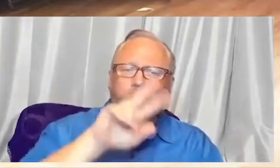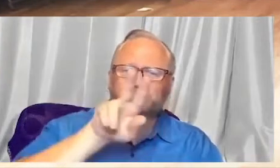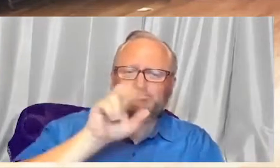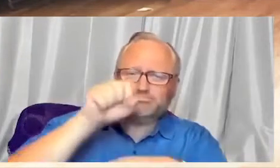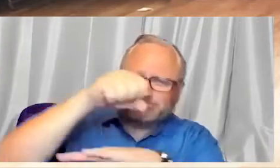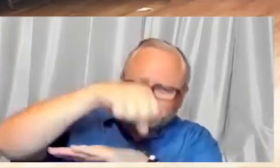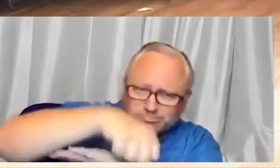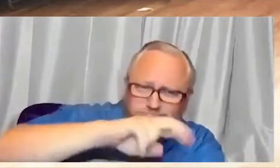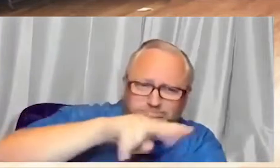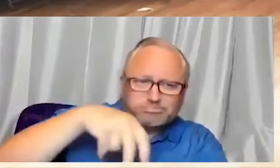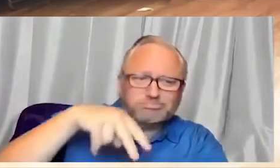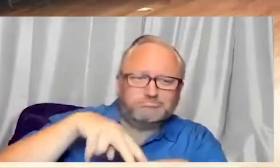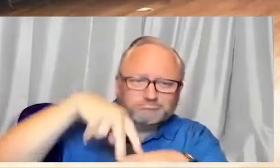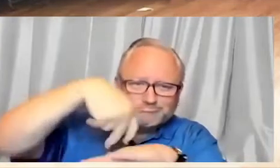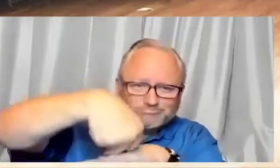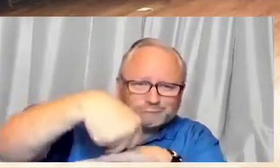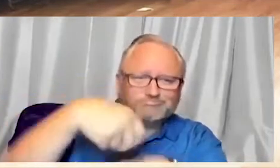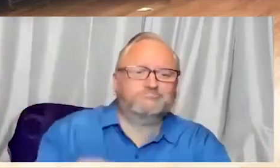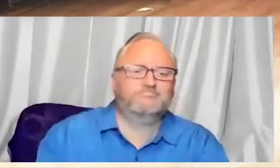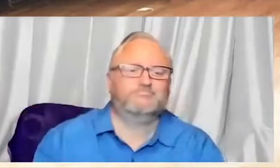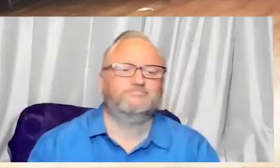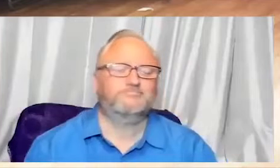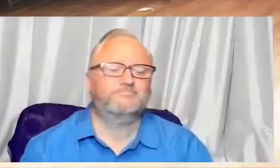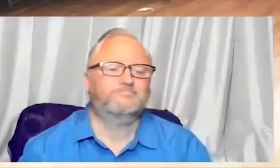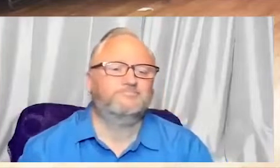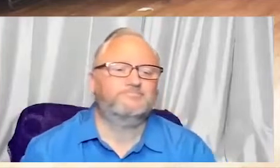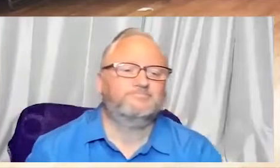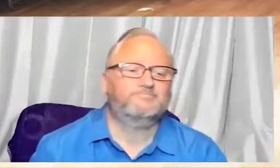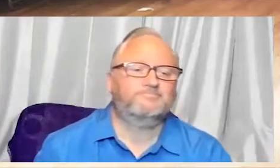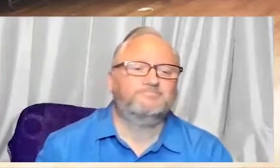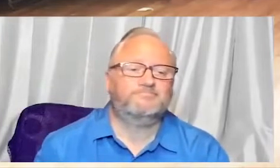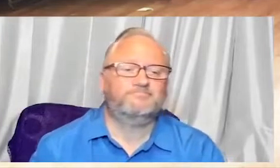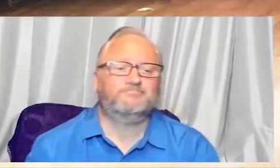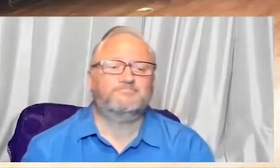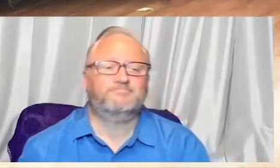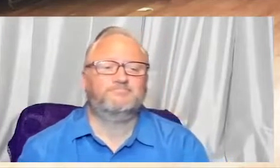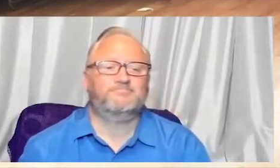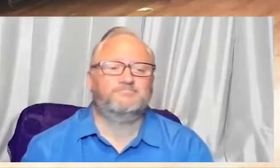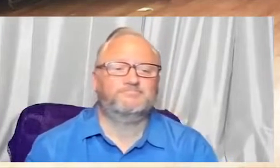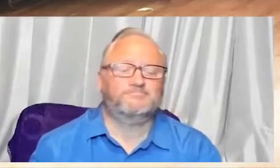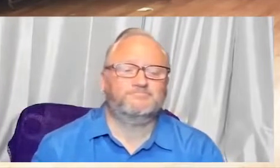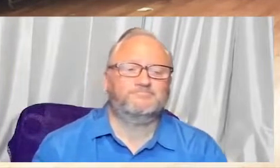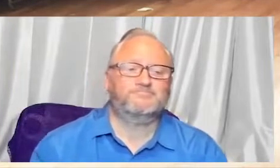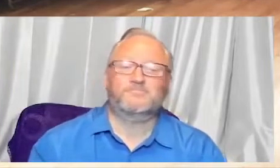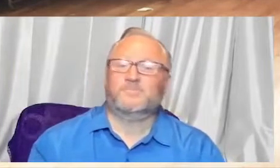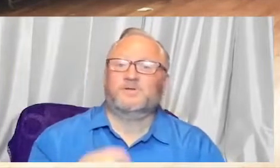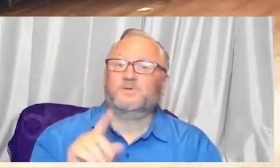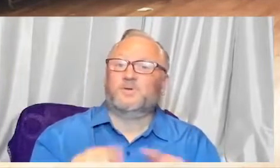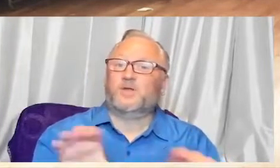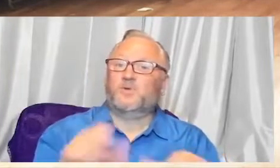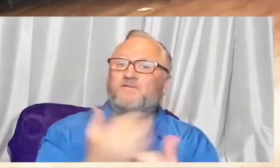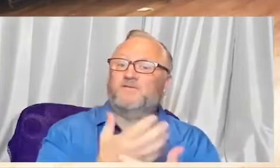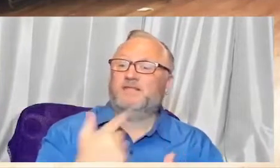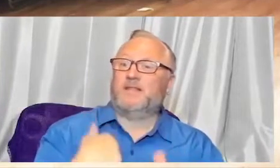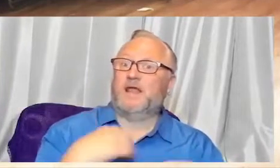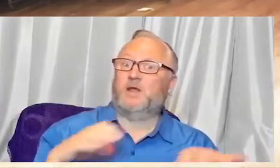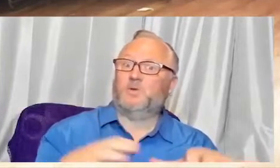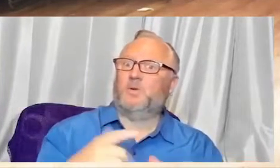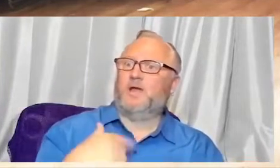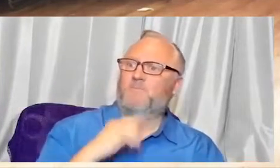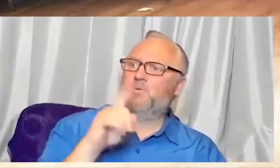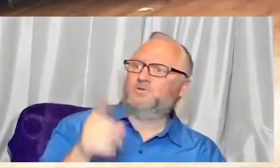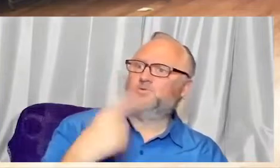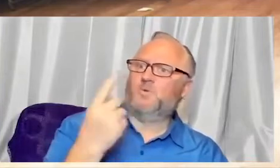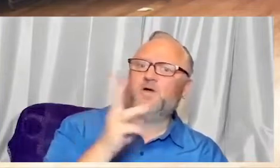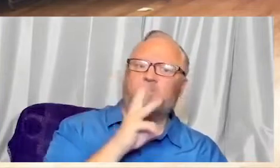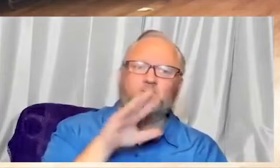Whatever that means to you. You don't do everything I do. I'm just one river. How about flow high?